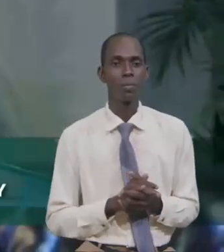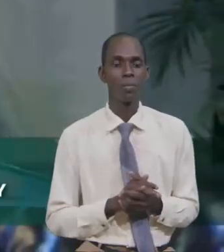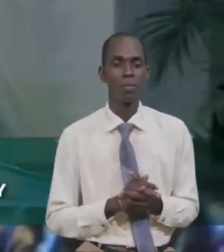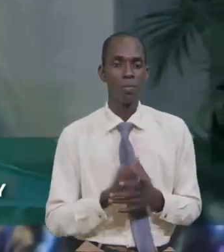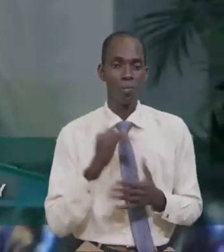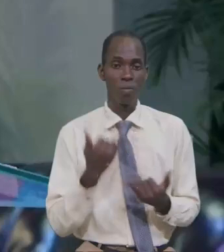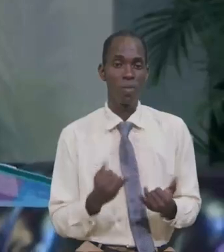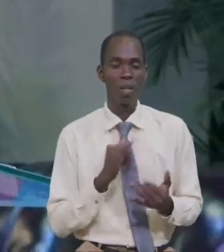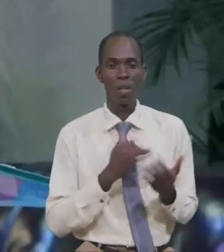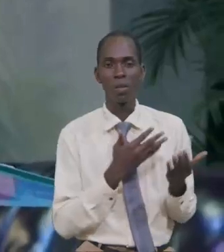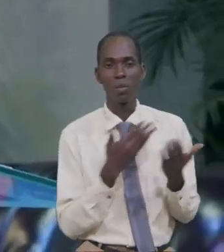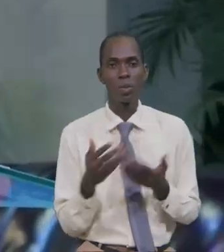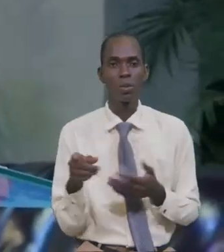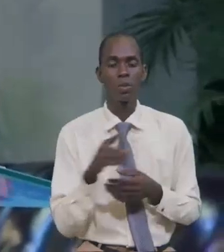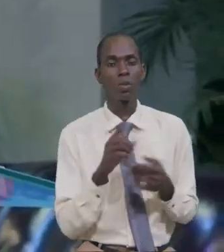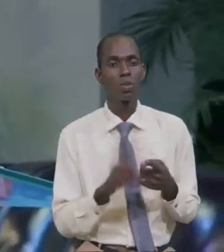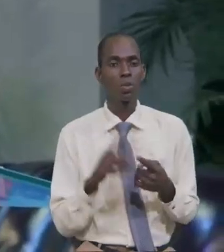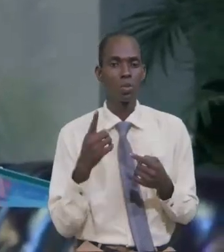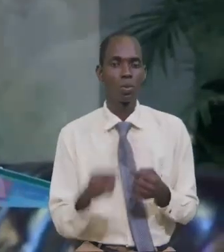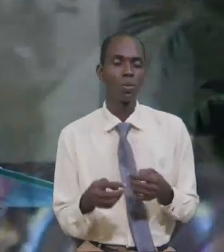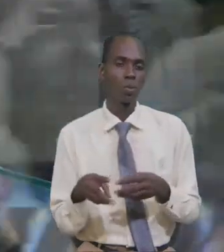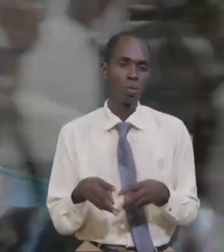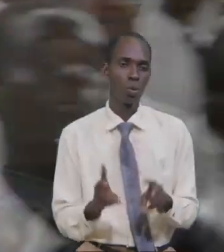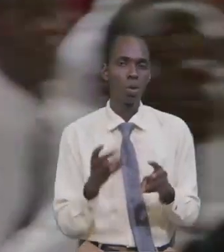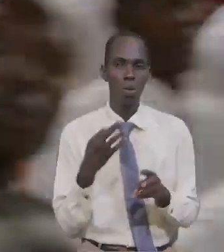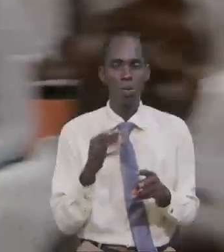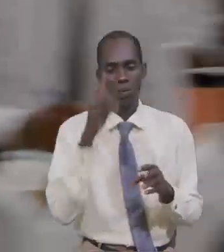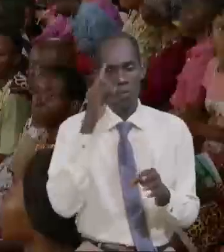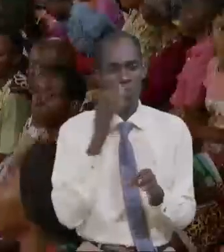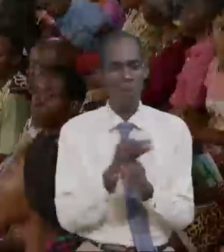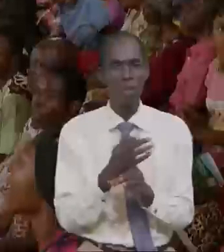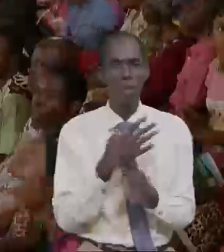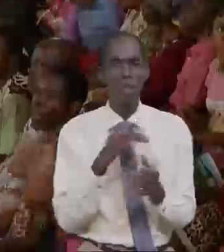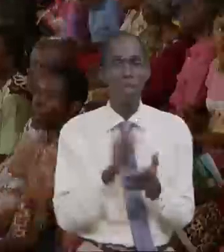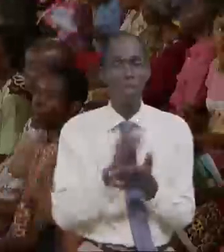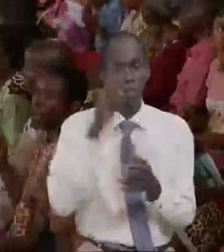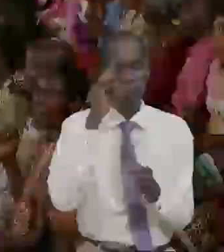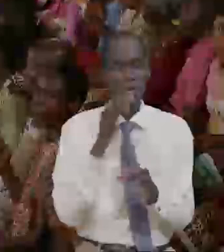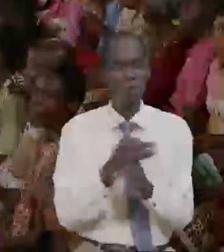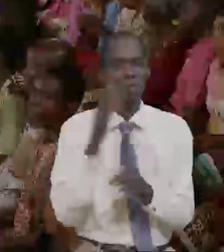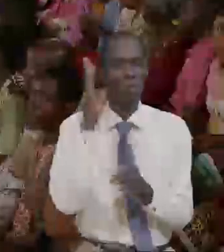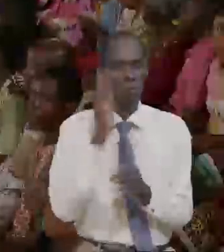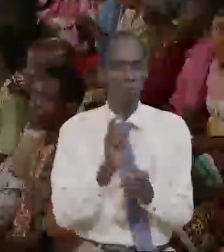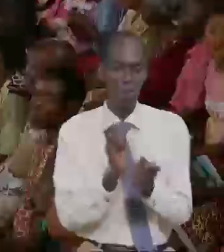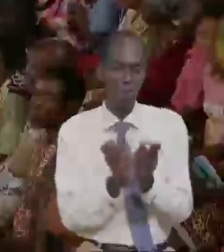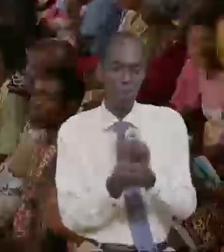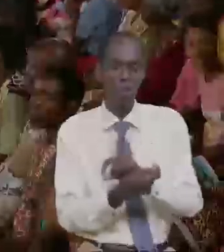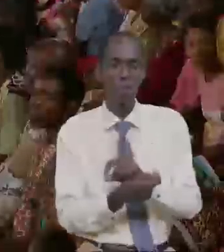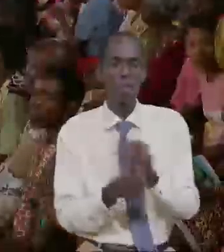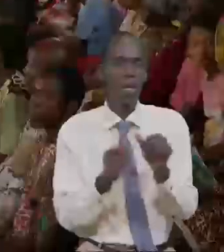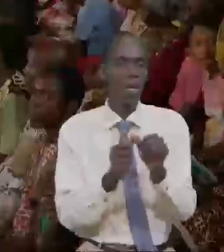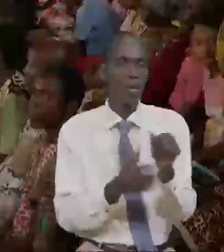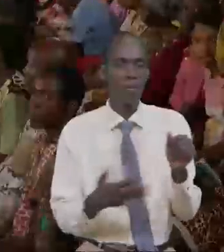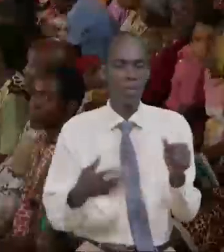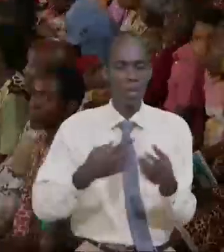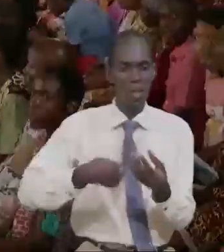turn everything around in your life in Jesus' name. Begin to think about